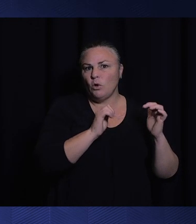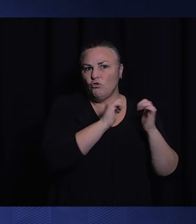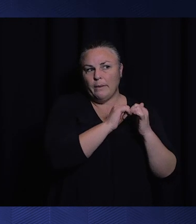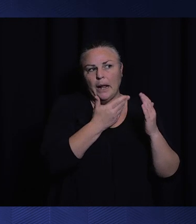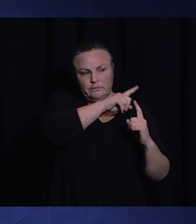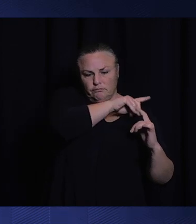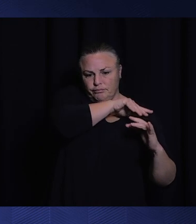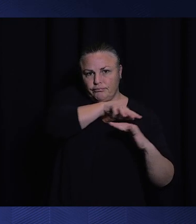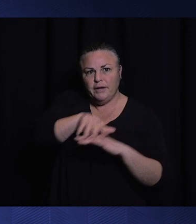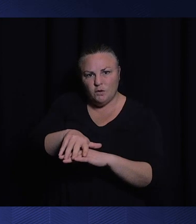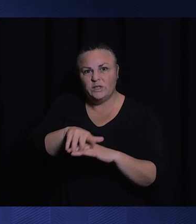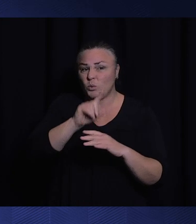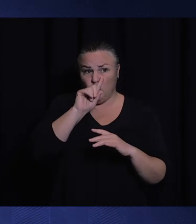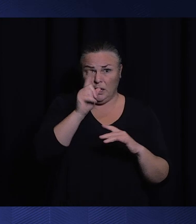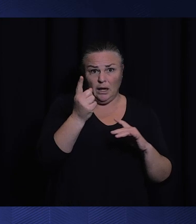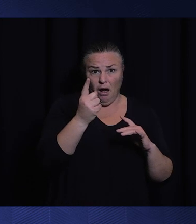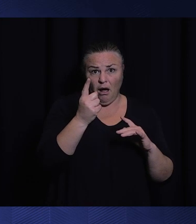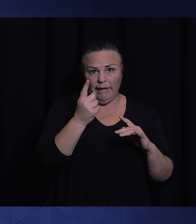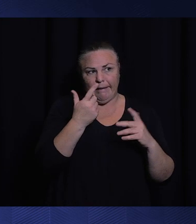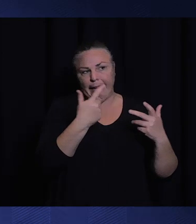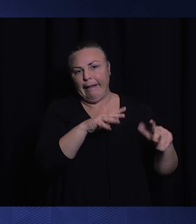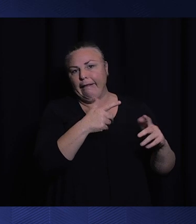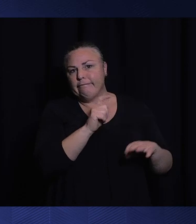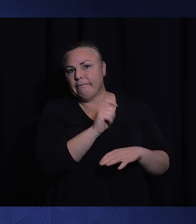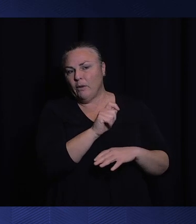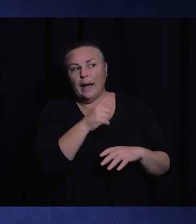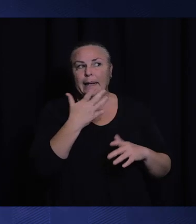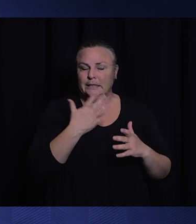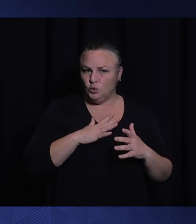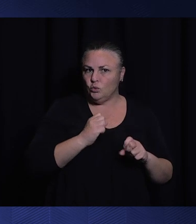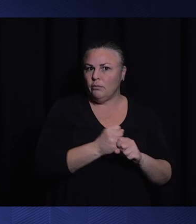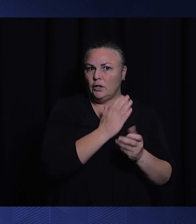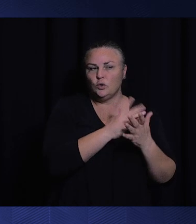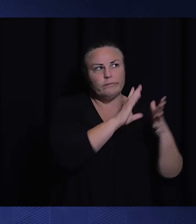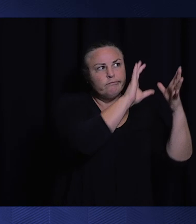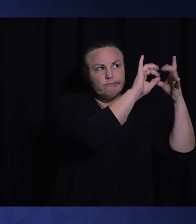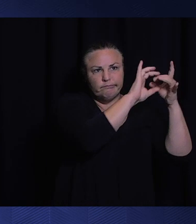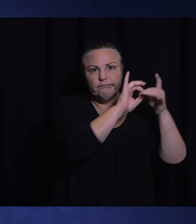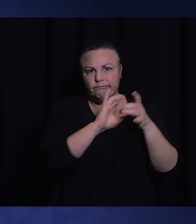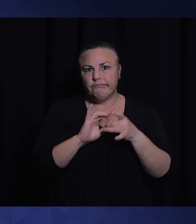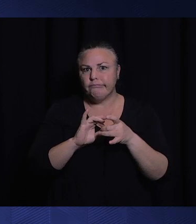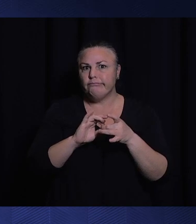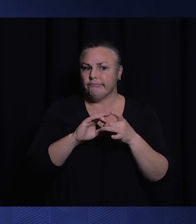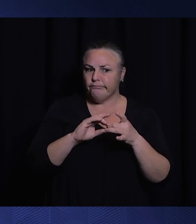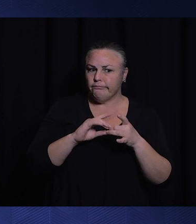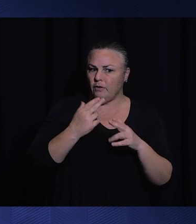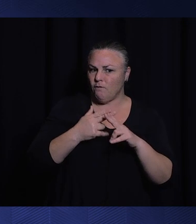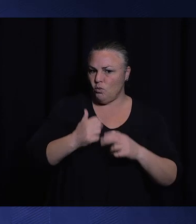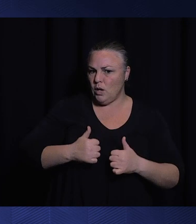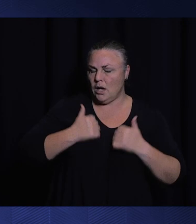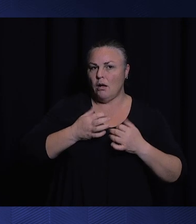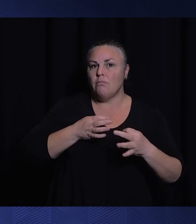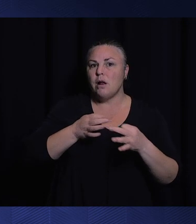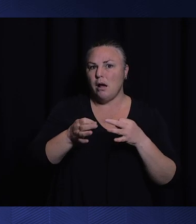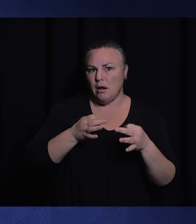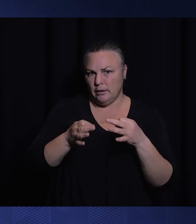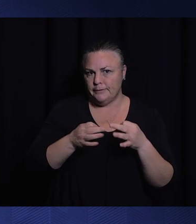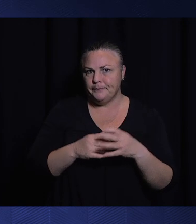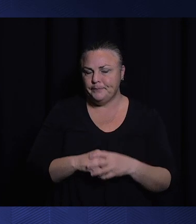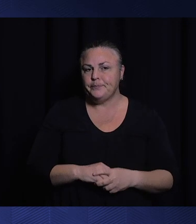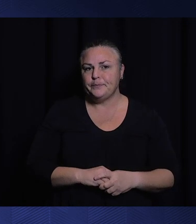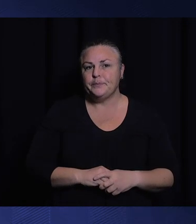is important that as we talk about the implementation of the Sendai framework, and we bring our community voices into this space, that we